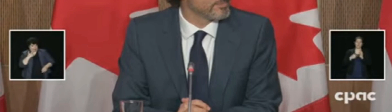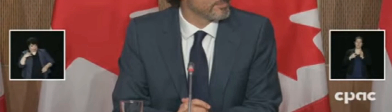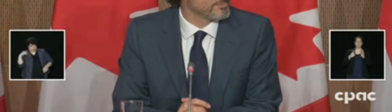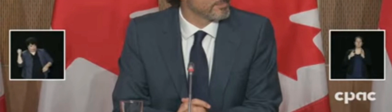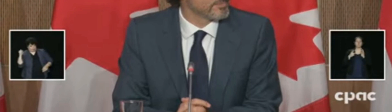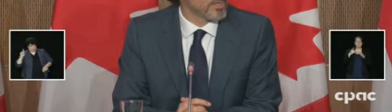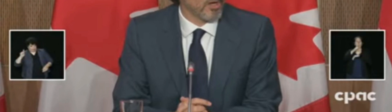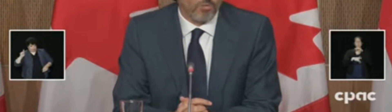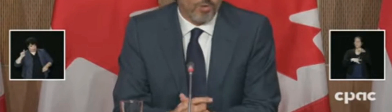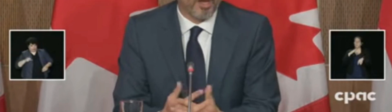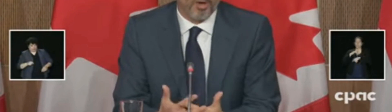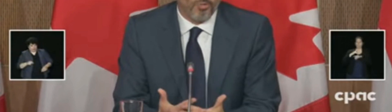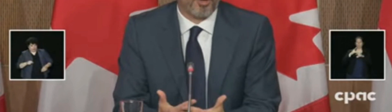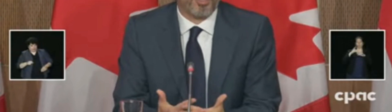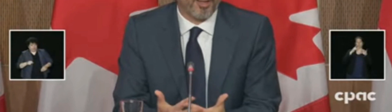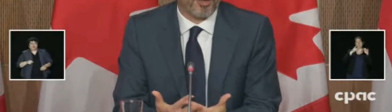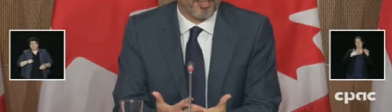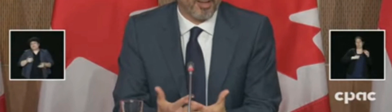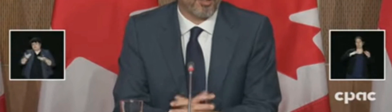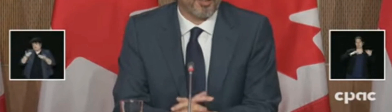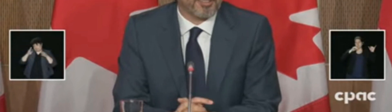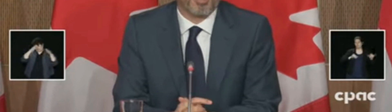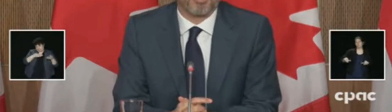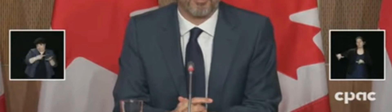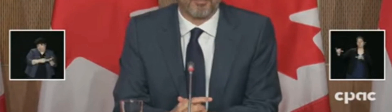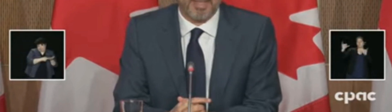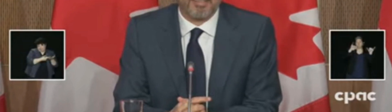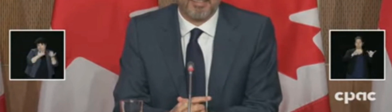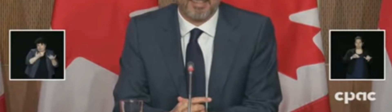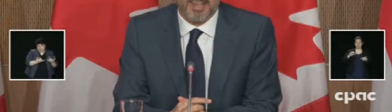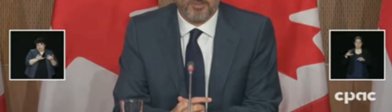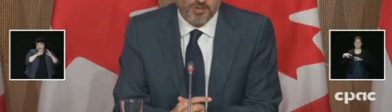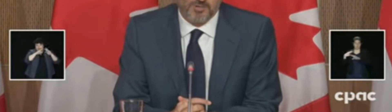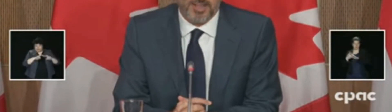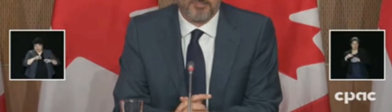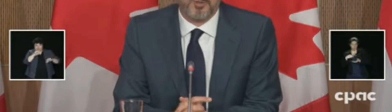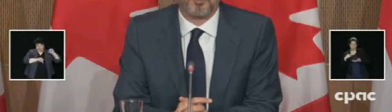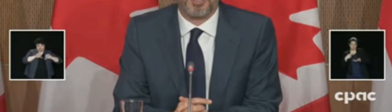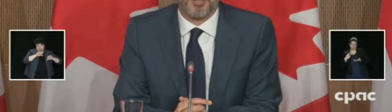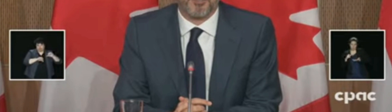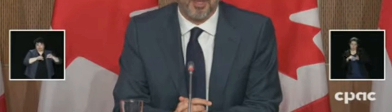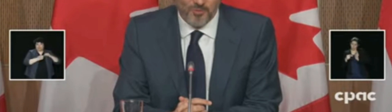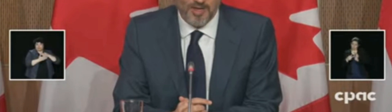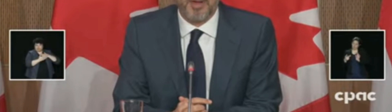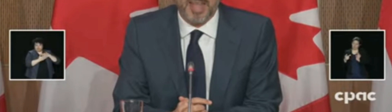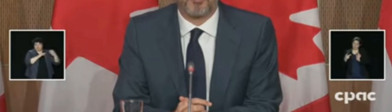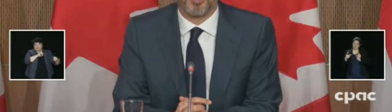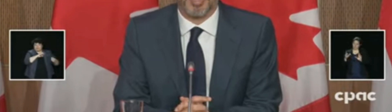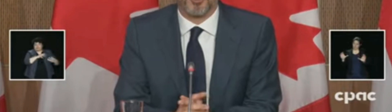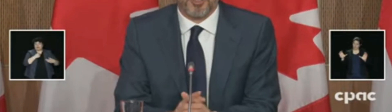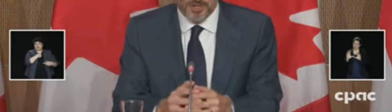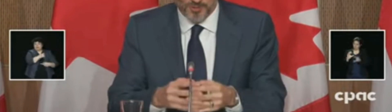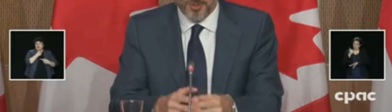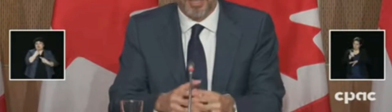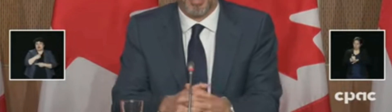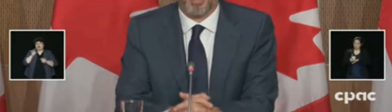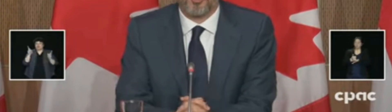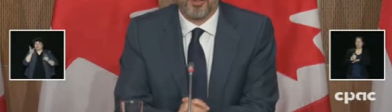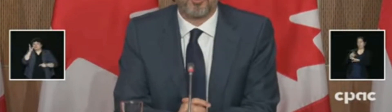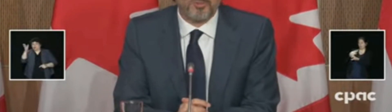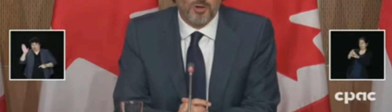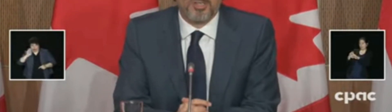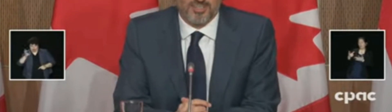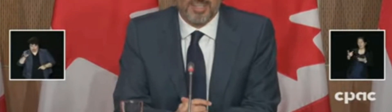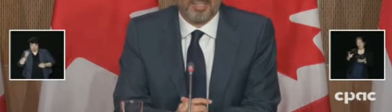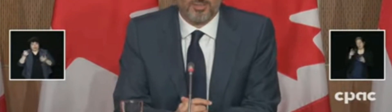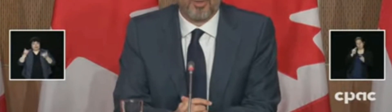happen. We are working on it on a scientific basis, and we will have more to announce when we have to announce. Right now,